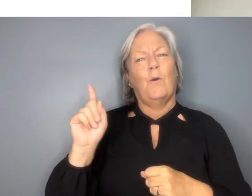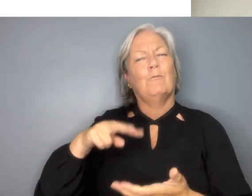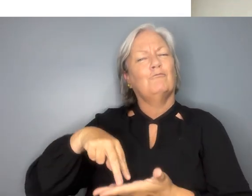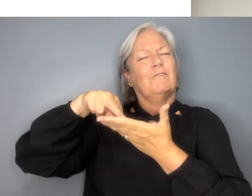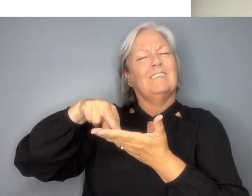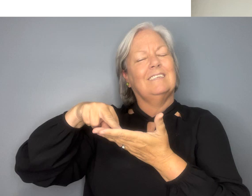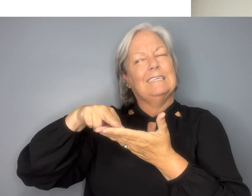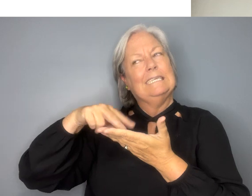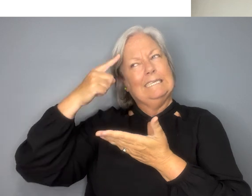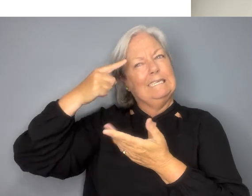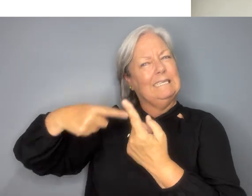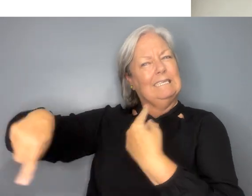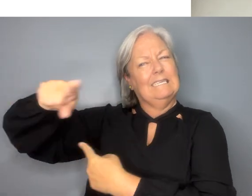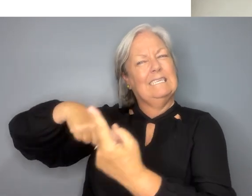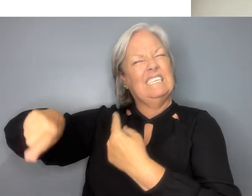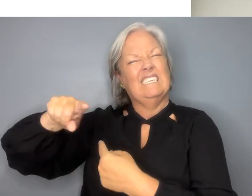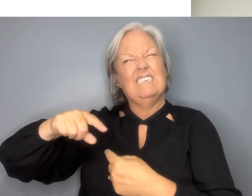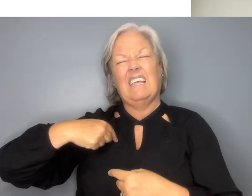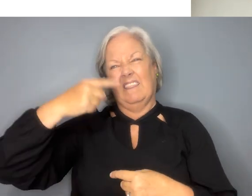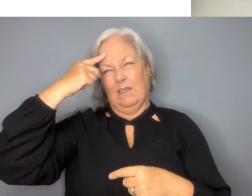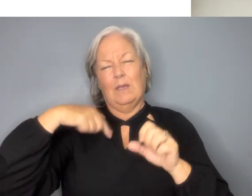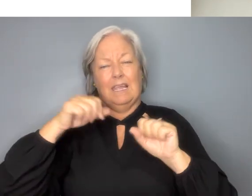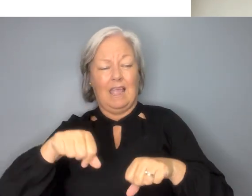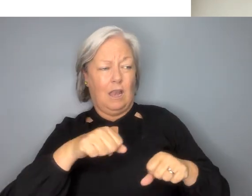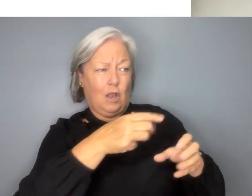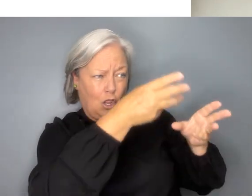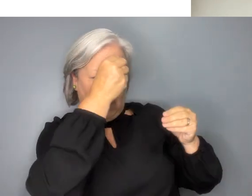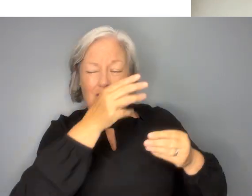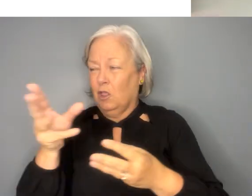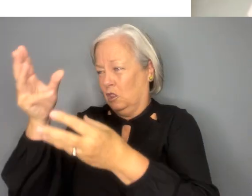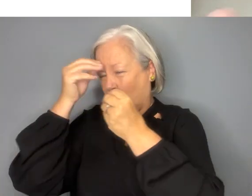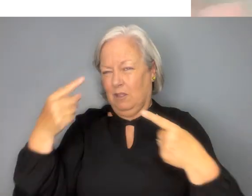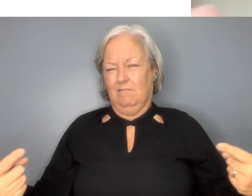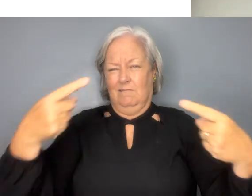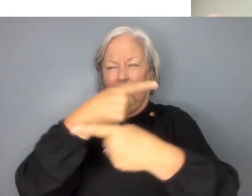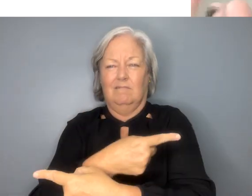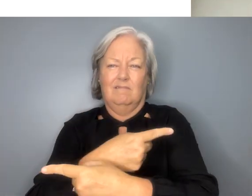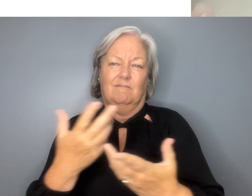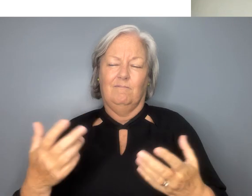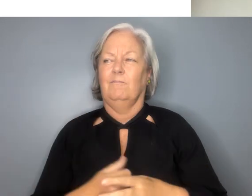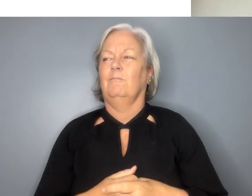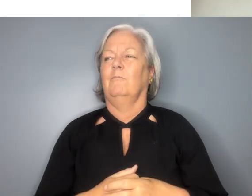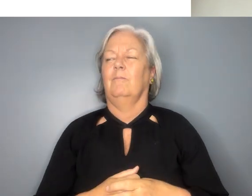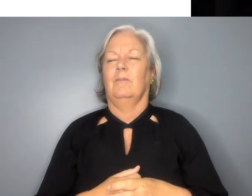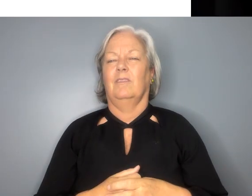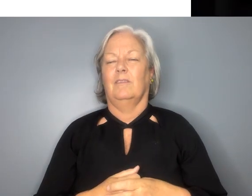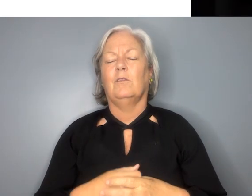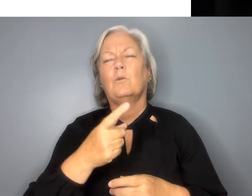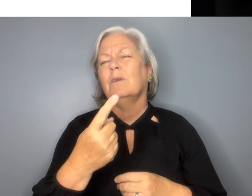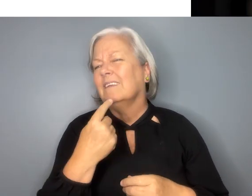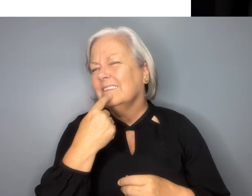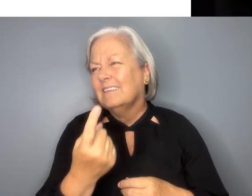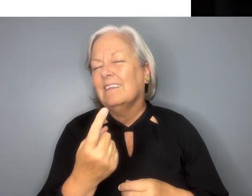privilege. Yeah, that's the gist of, I think, what we can learn from each party can learn from another. You really